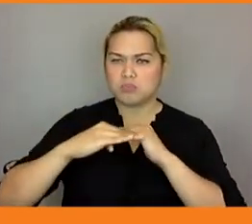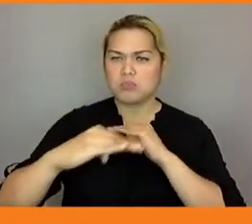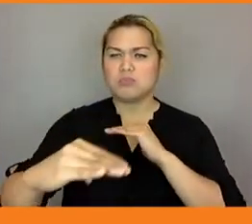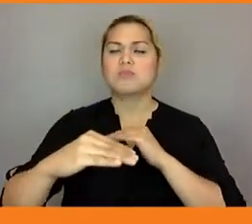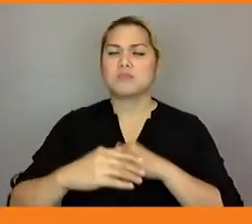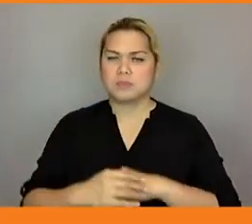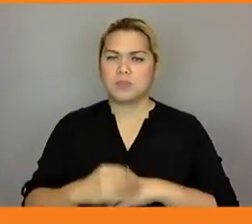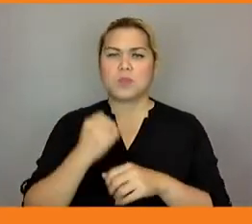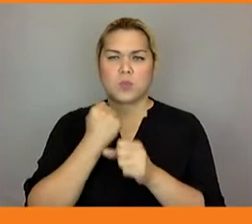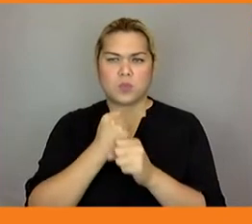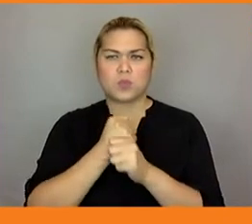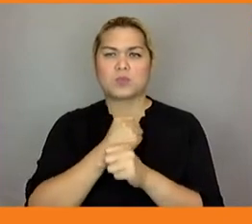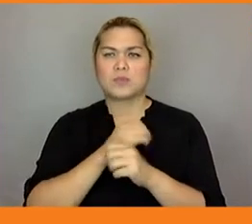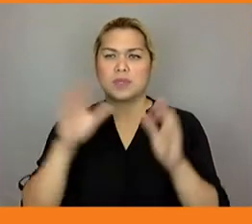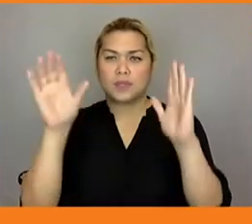years. So,